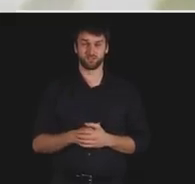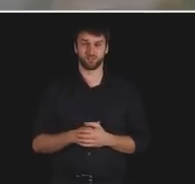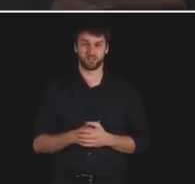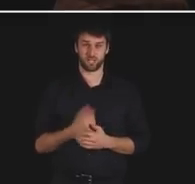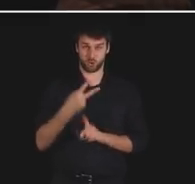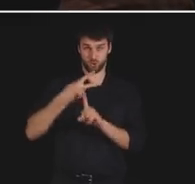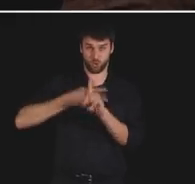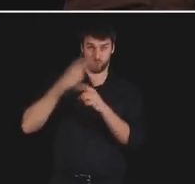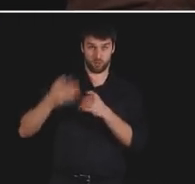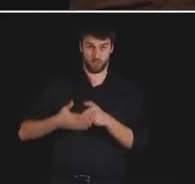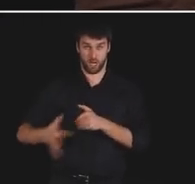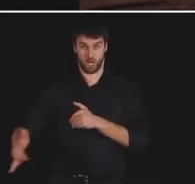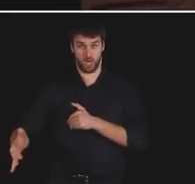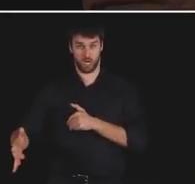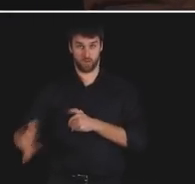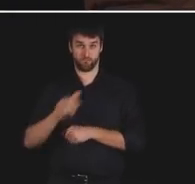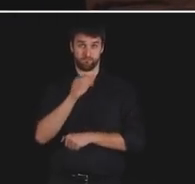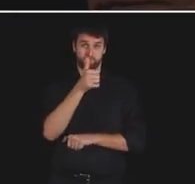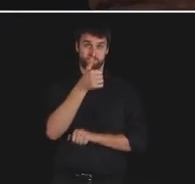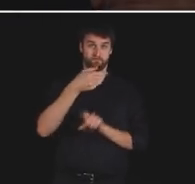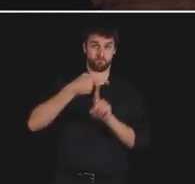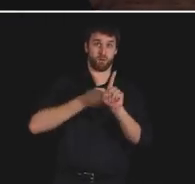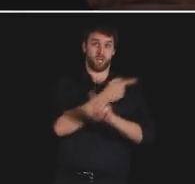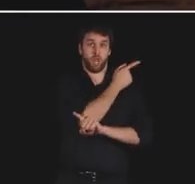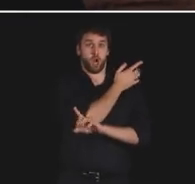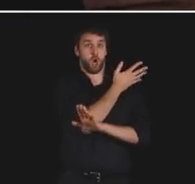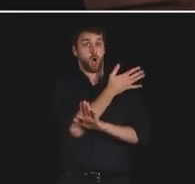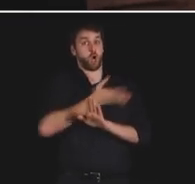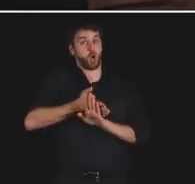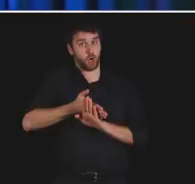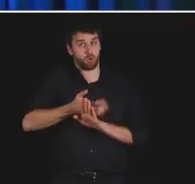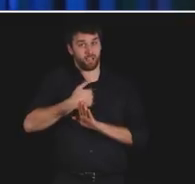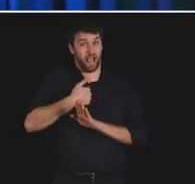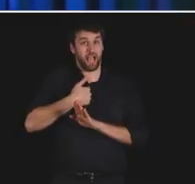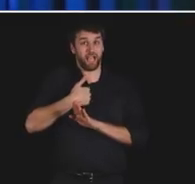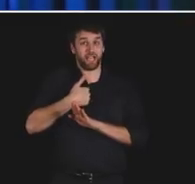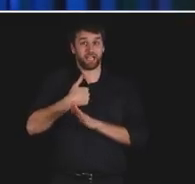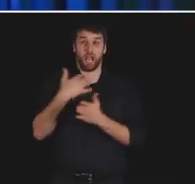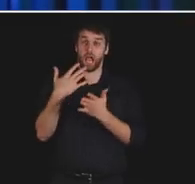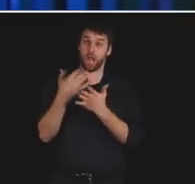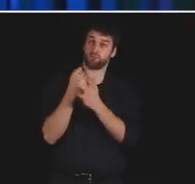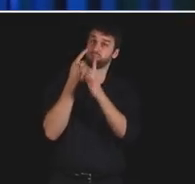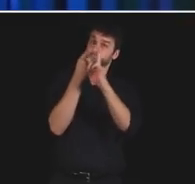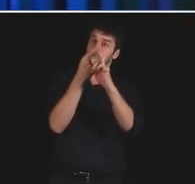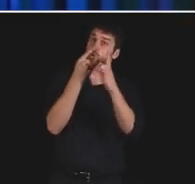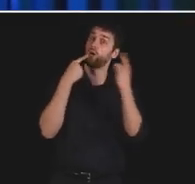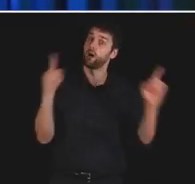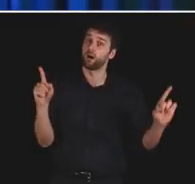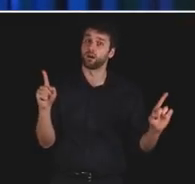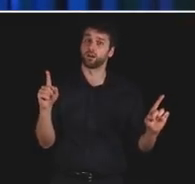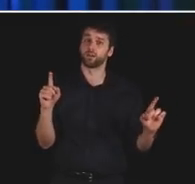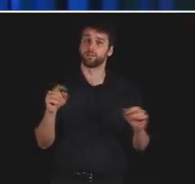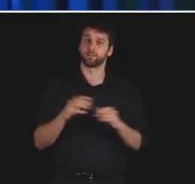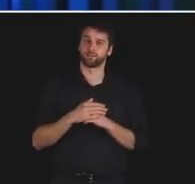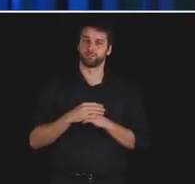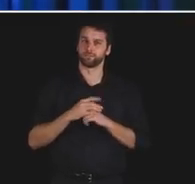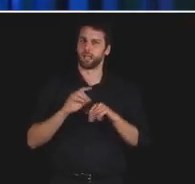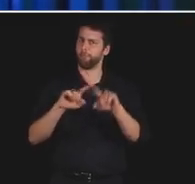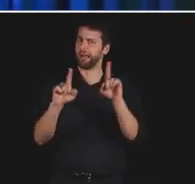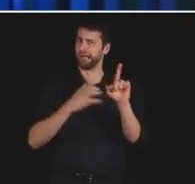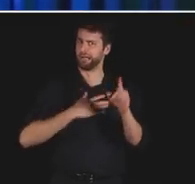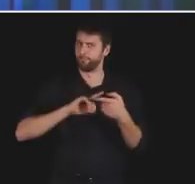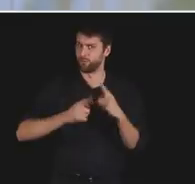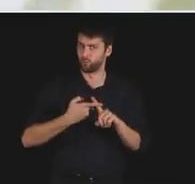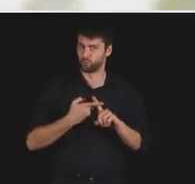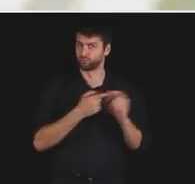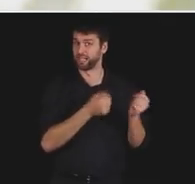months on the road, I had officially made it to my goal. I don't know about my friend's suggestion, though. There's only one place for